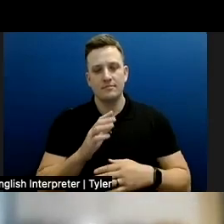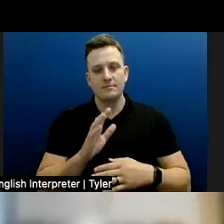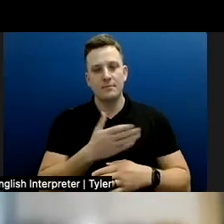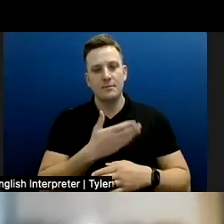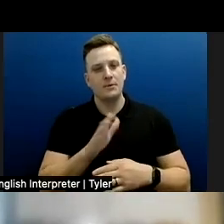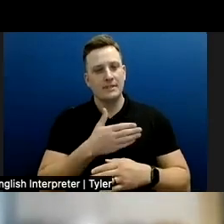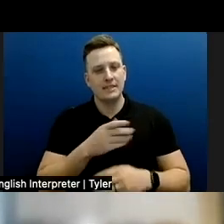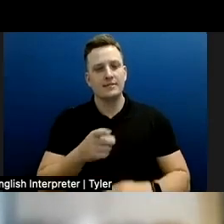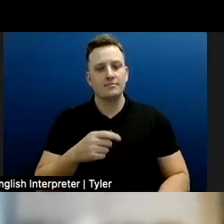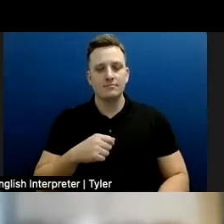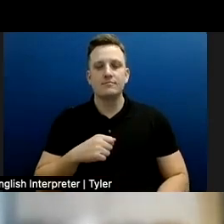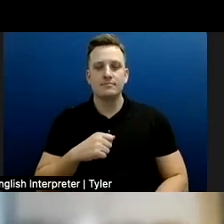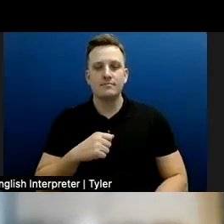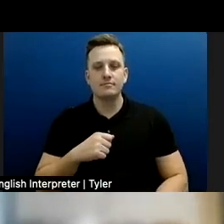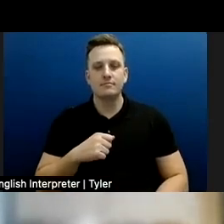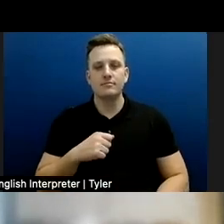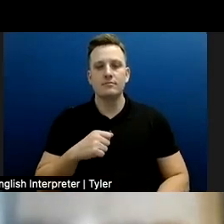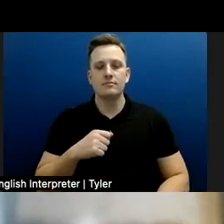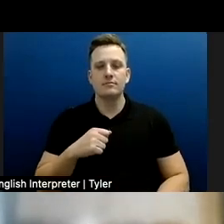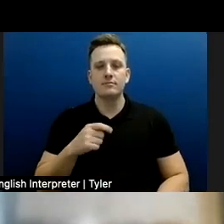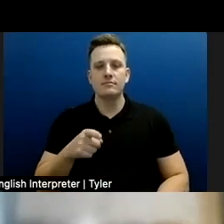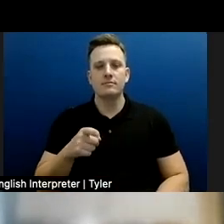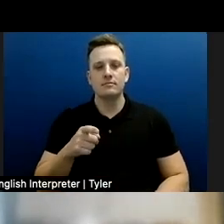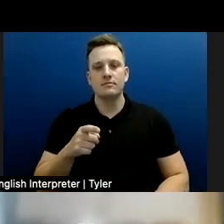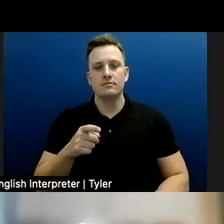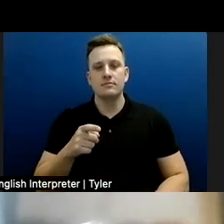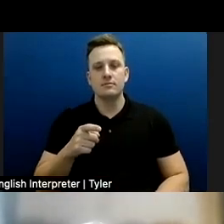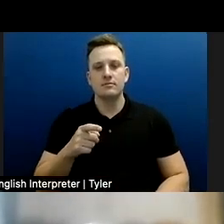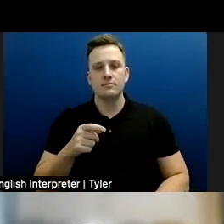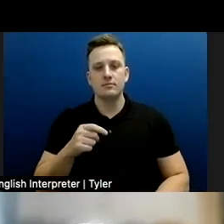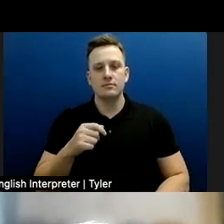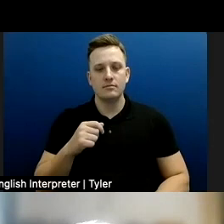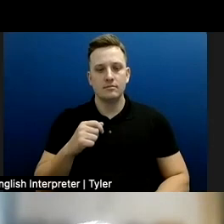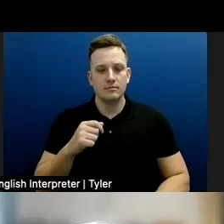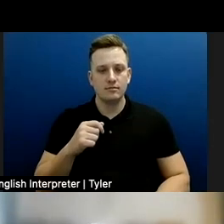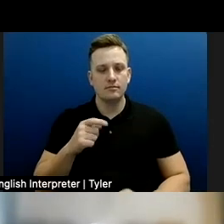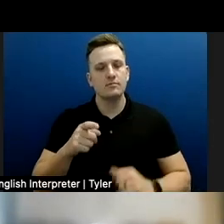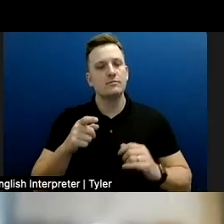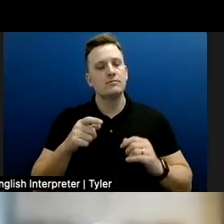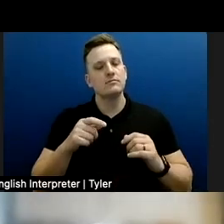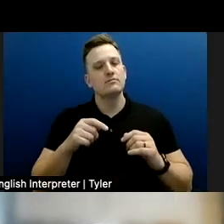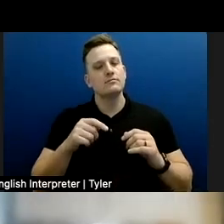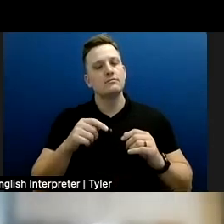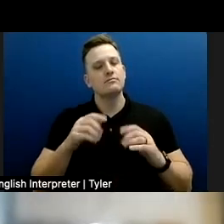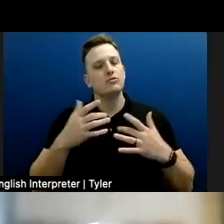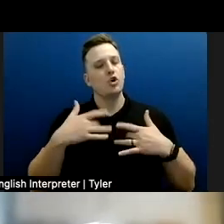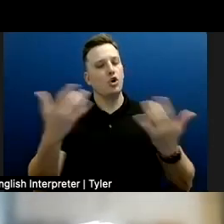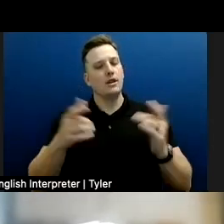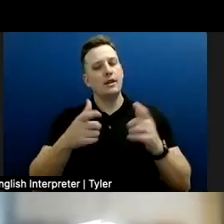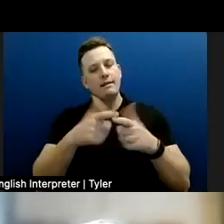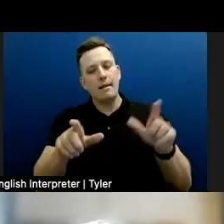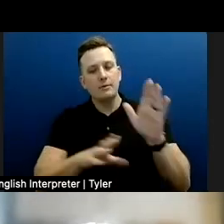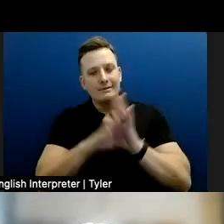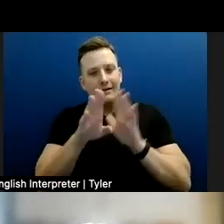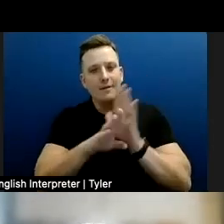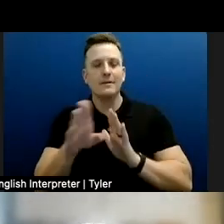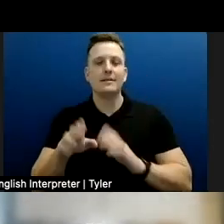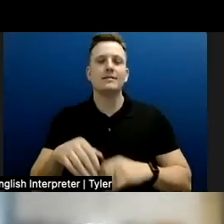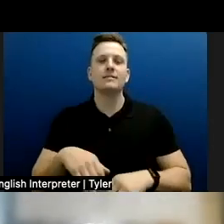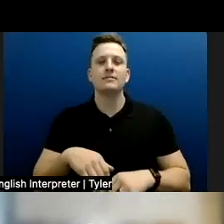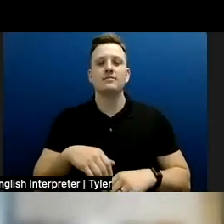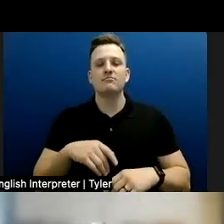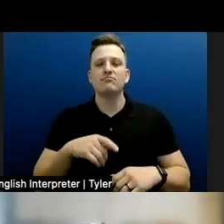There's quite a lot, particularly in terms of early development and early language development. So most of us will be familiar with